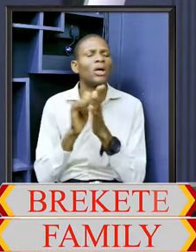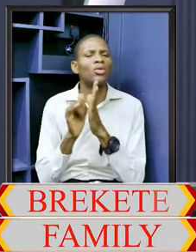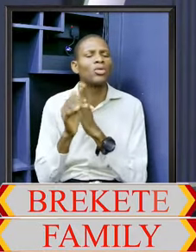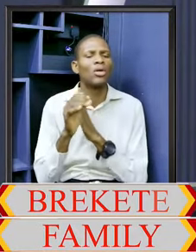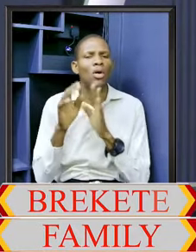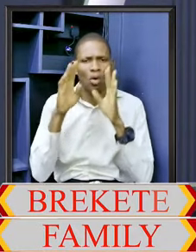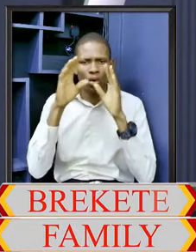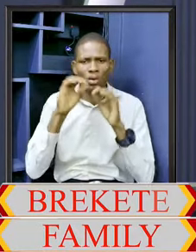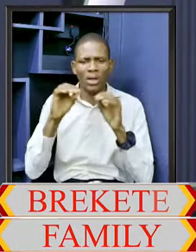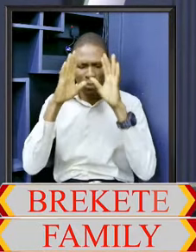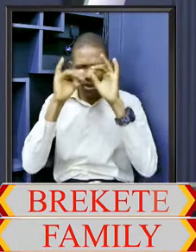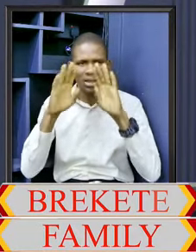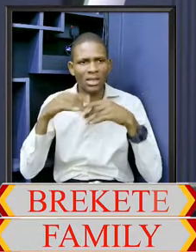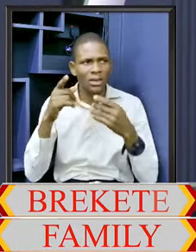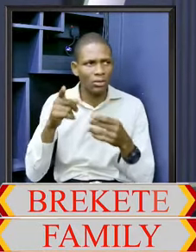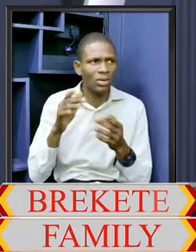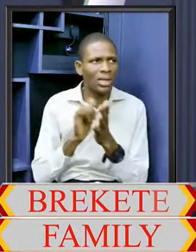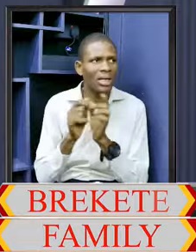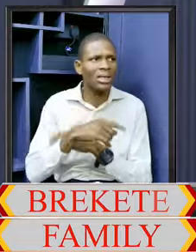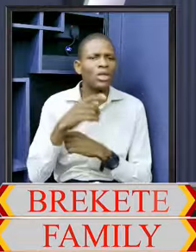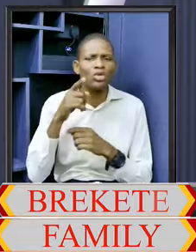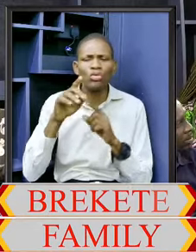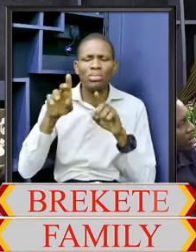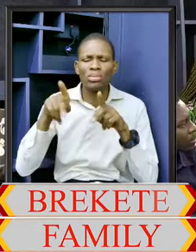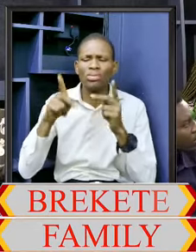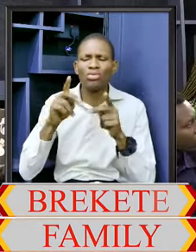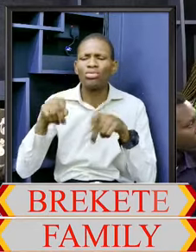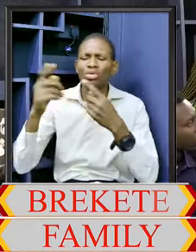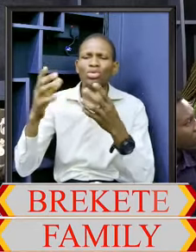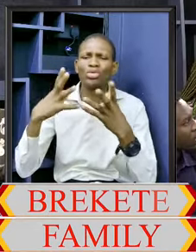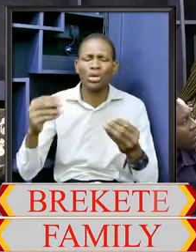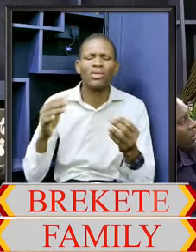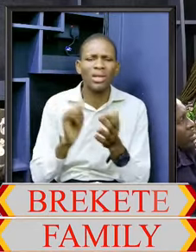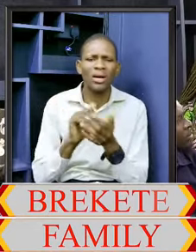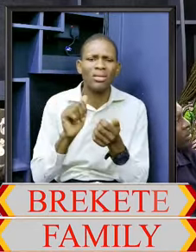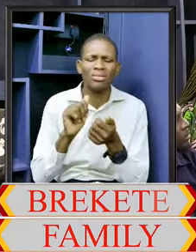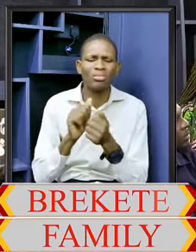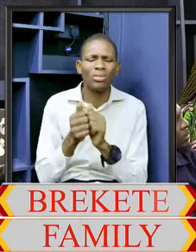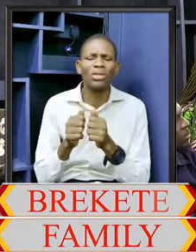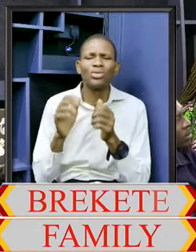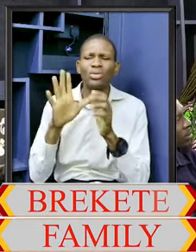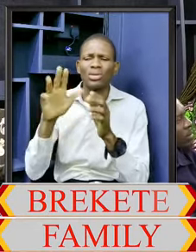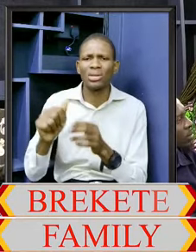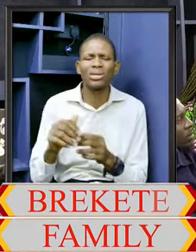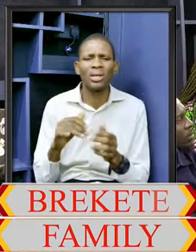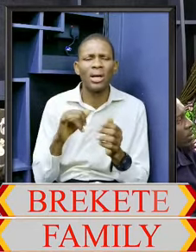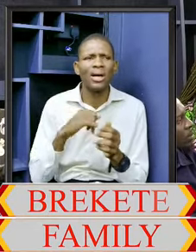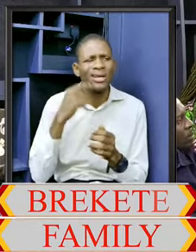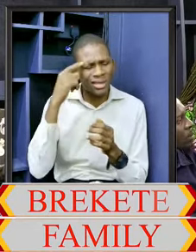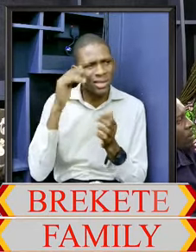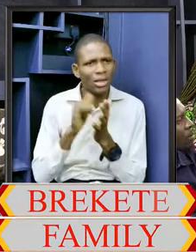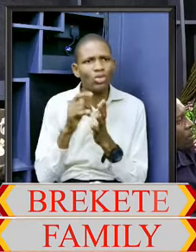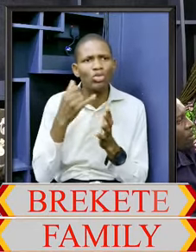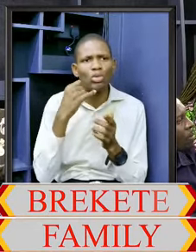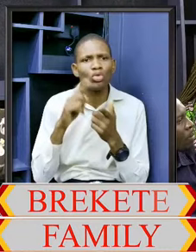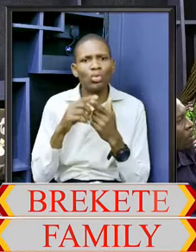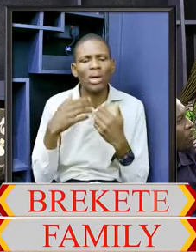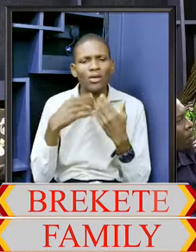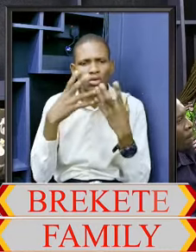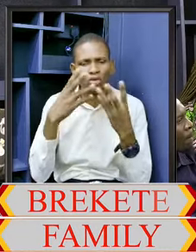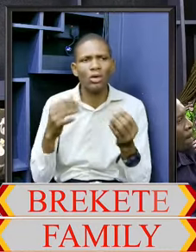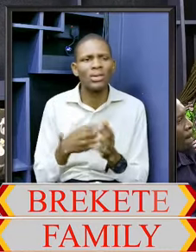that they say make una go sort this thing in house, I think say na opportunity where una for take resolve all on a